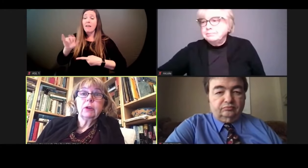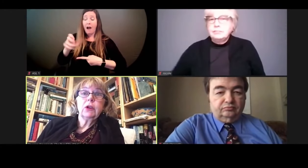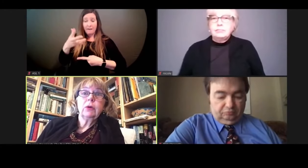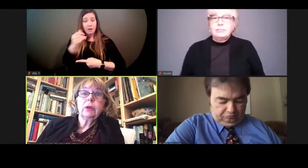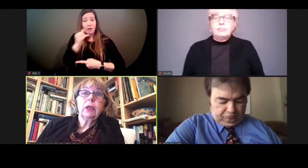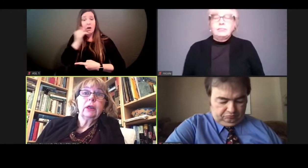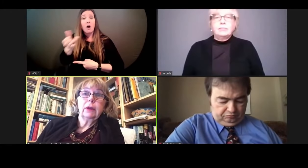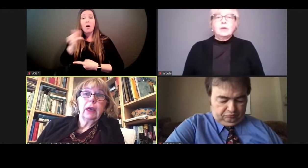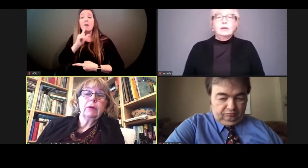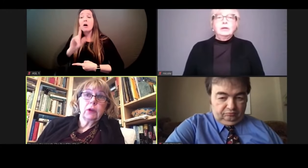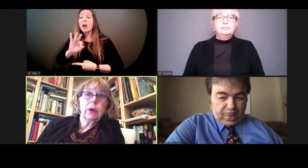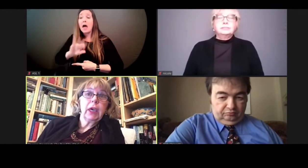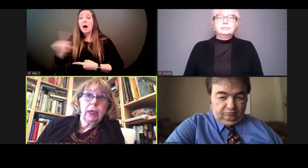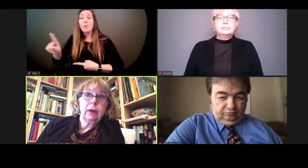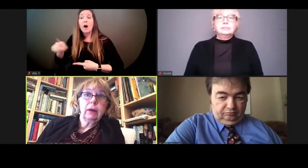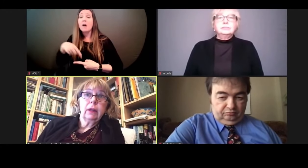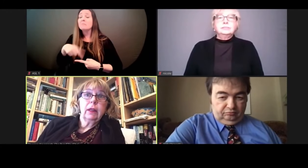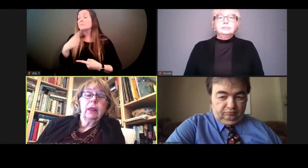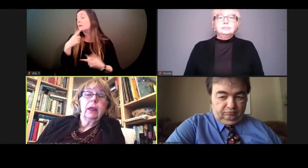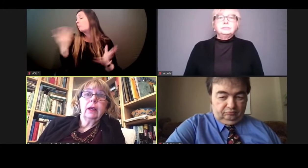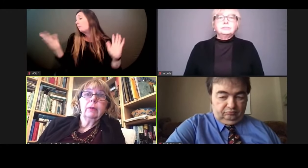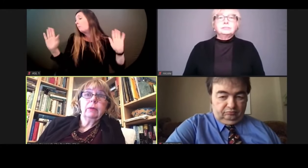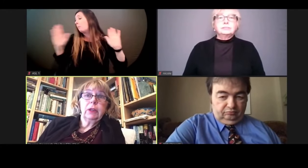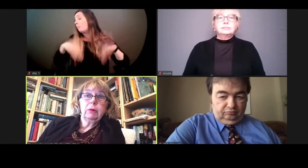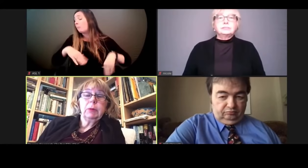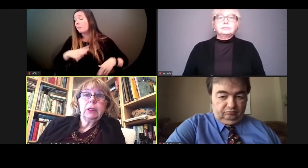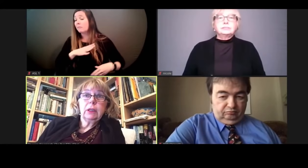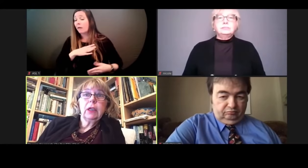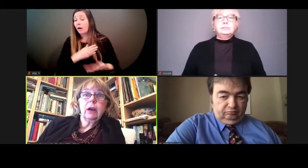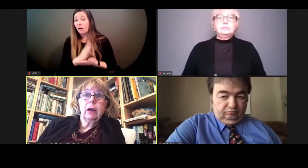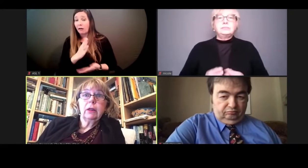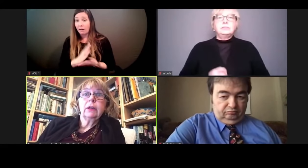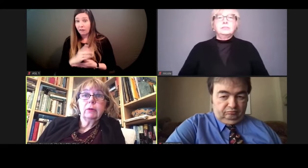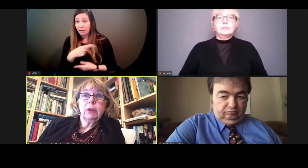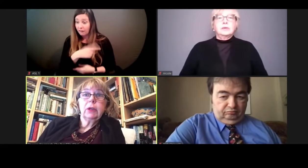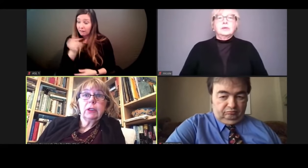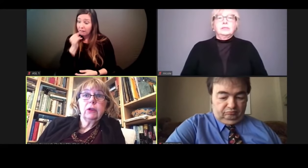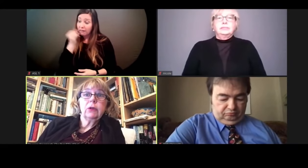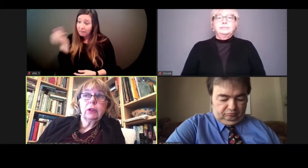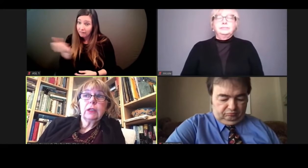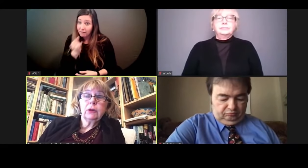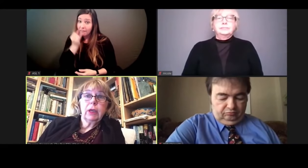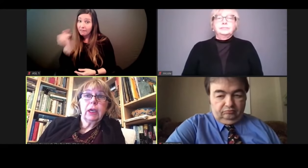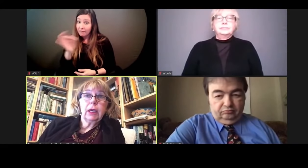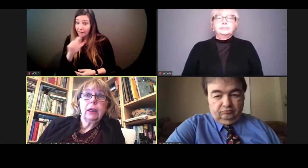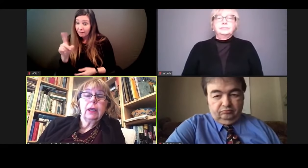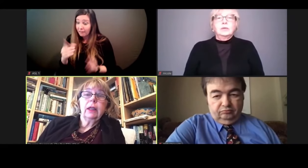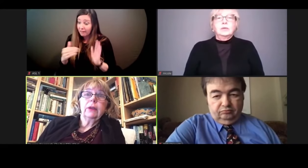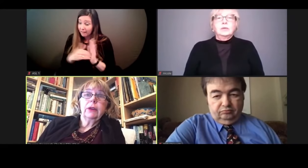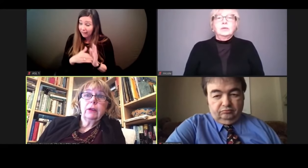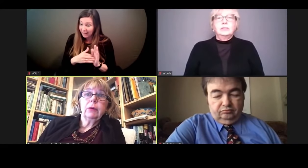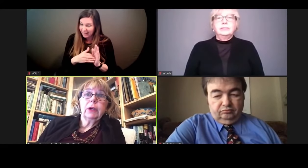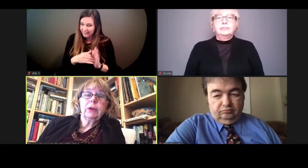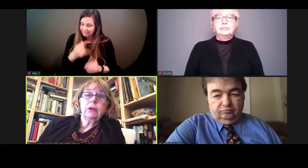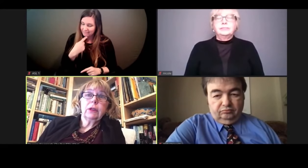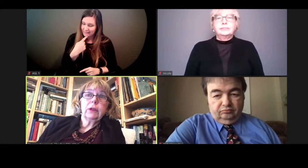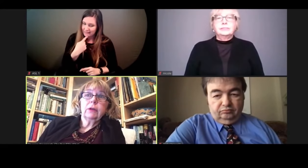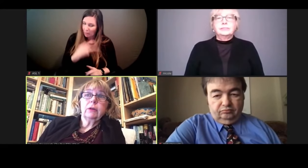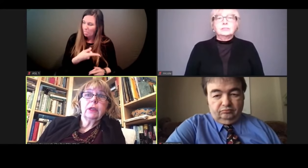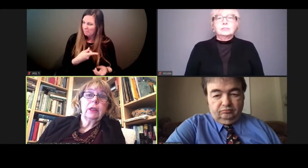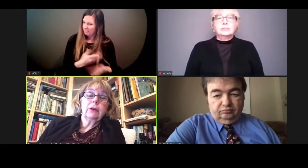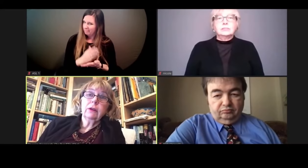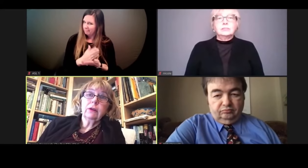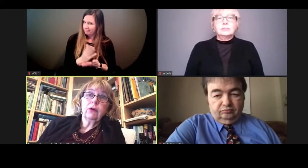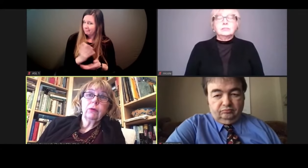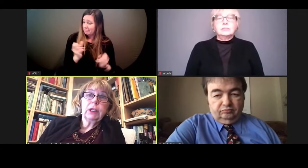where it was told that that was okay. And when they repeatedly call 911 and told that's okay, that's where the trust goes.